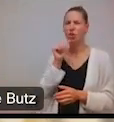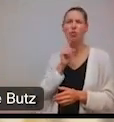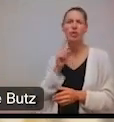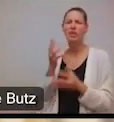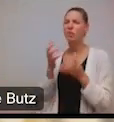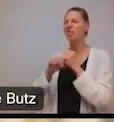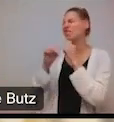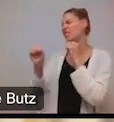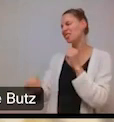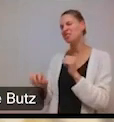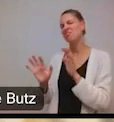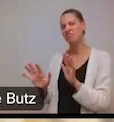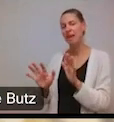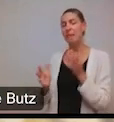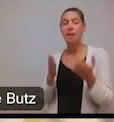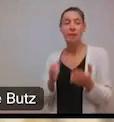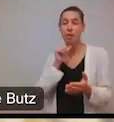inclined to give you the extension.